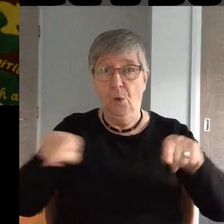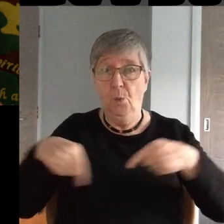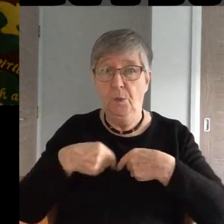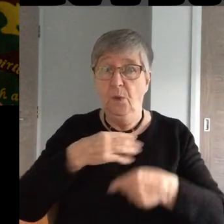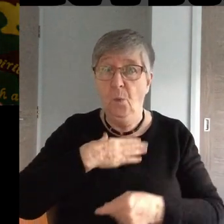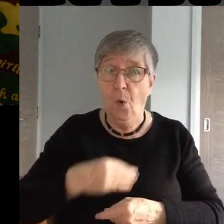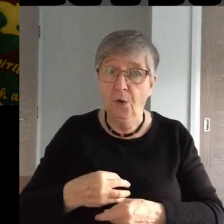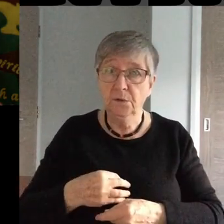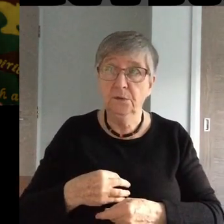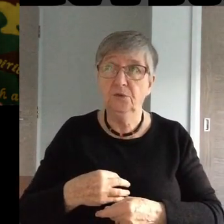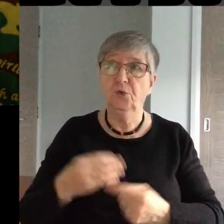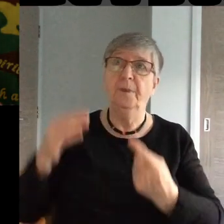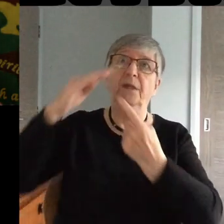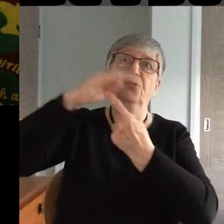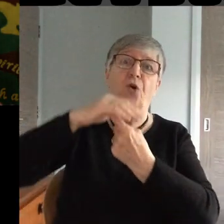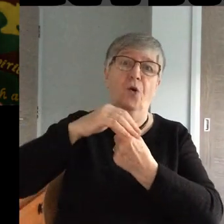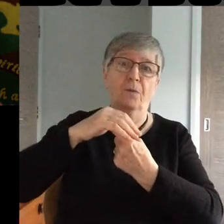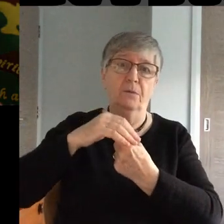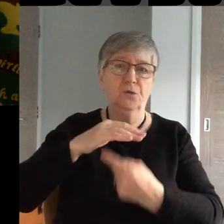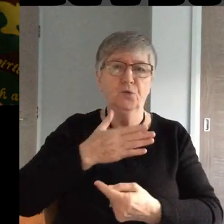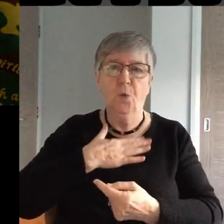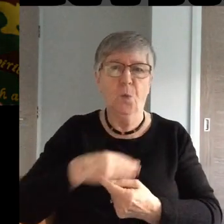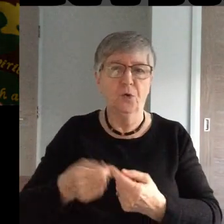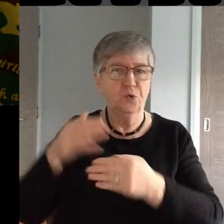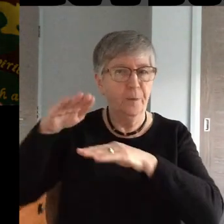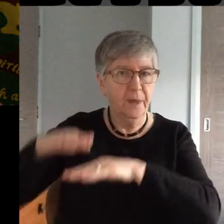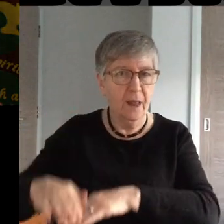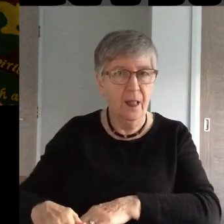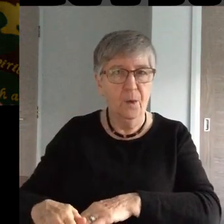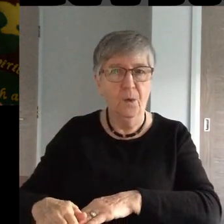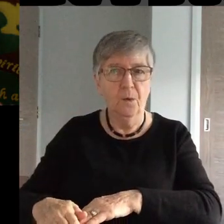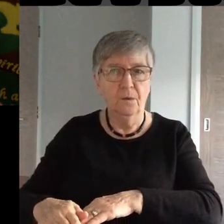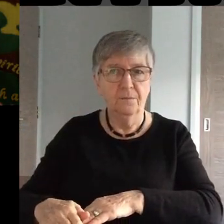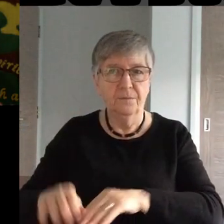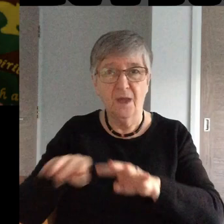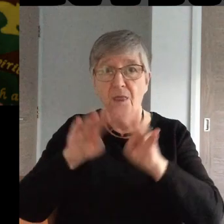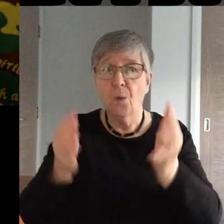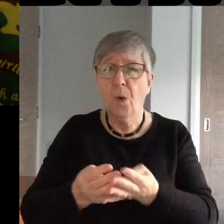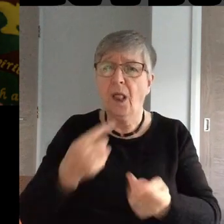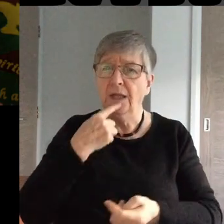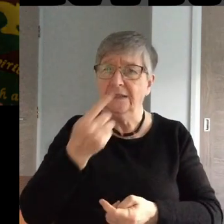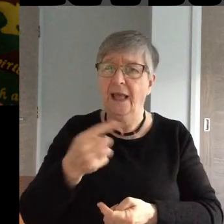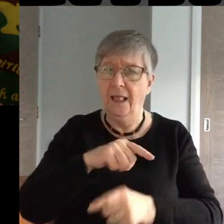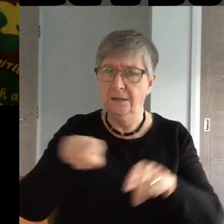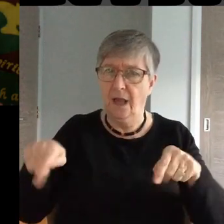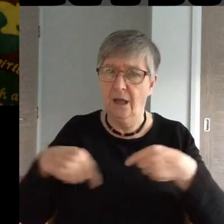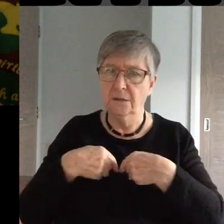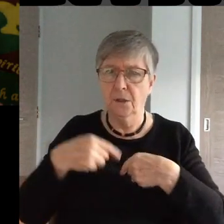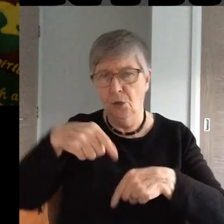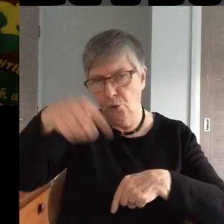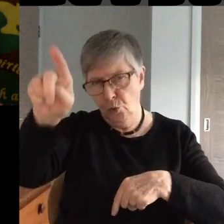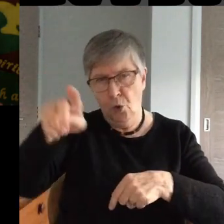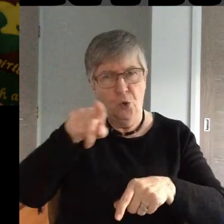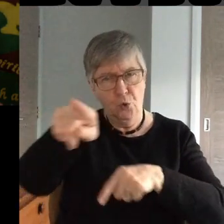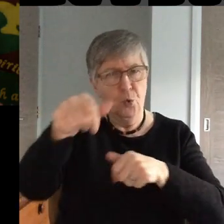be the lowest of the low, when so much of the world tells us to be the best of the